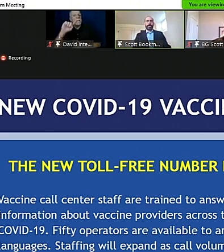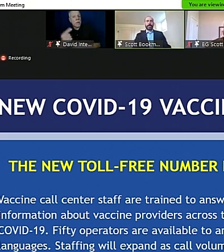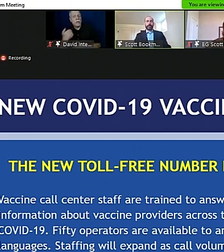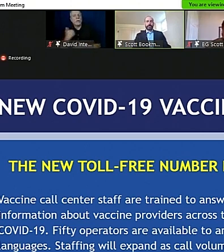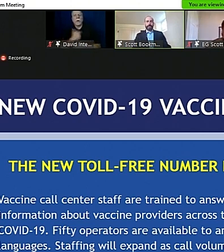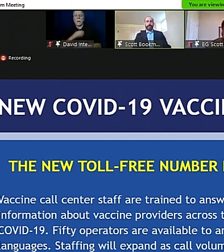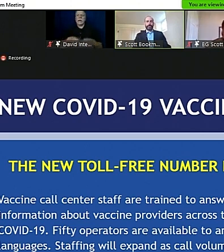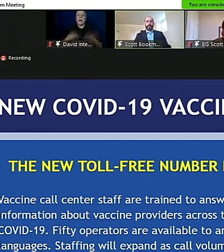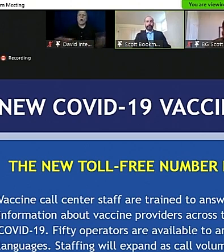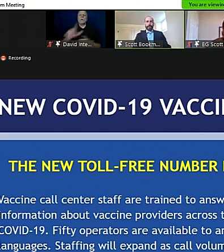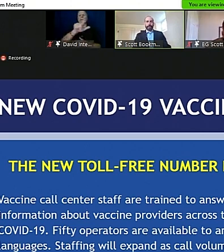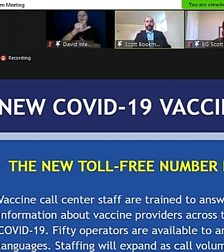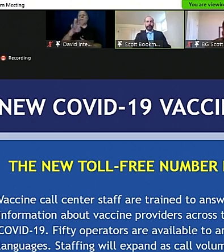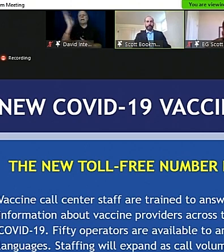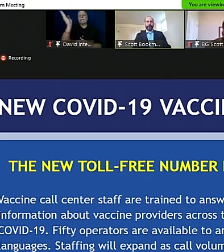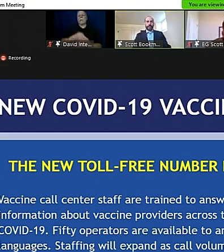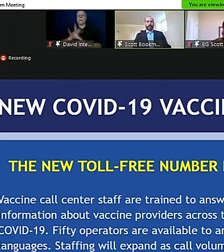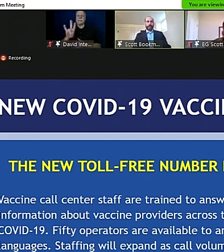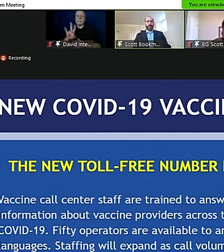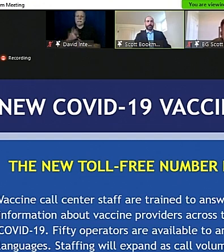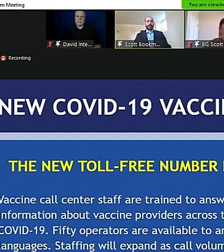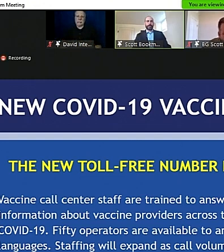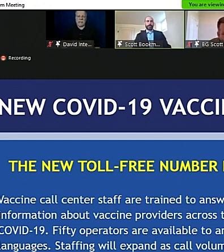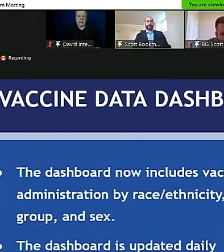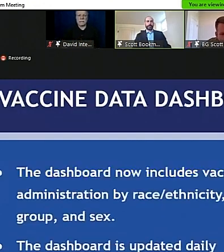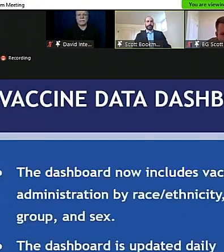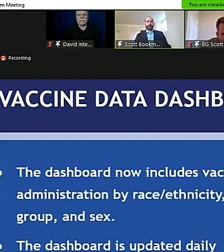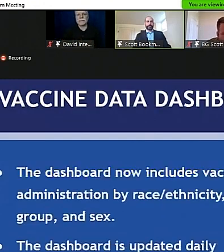day, 7 days a week. Next slide.